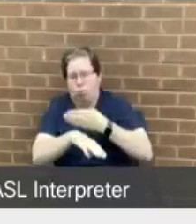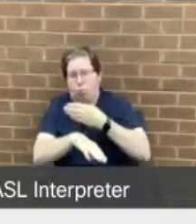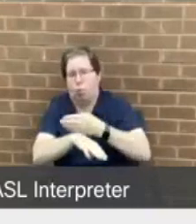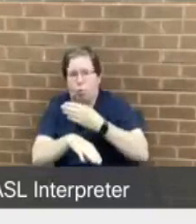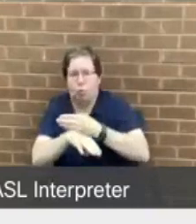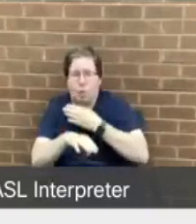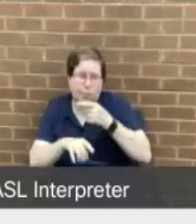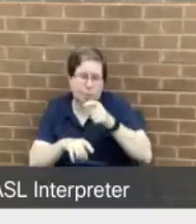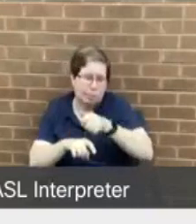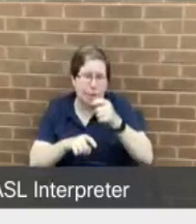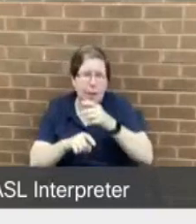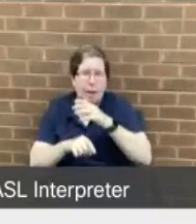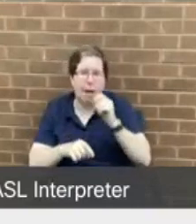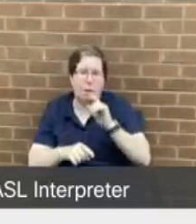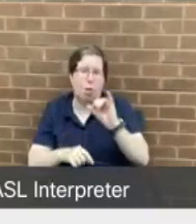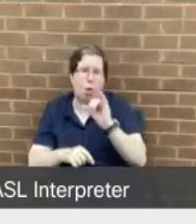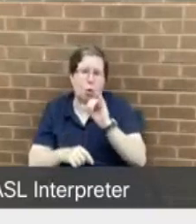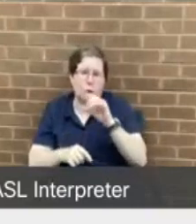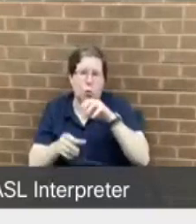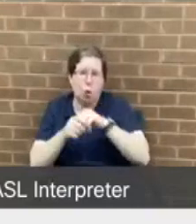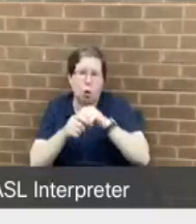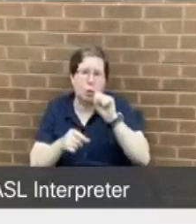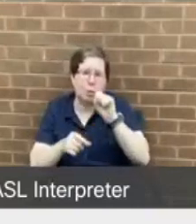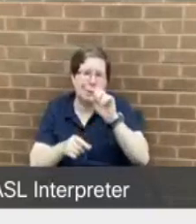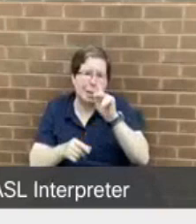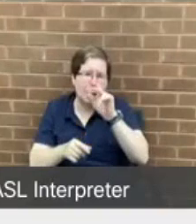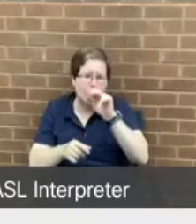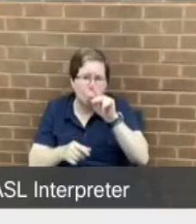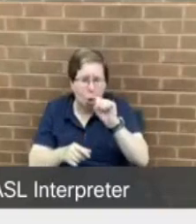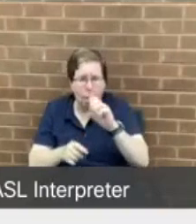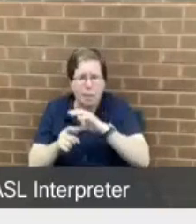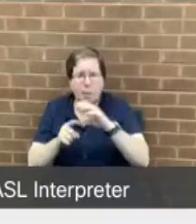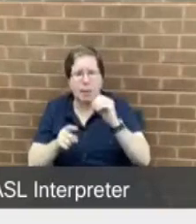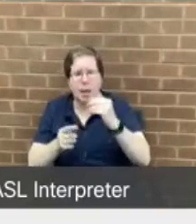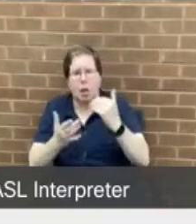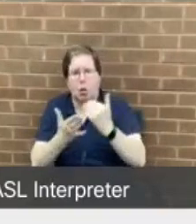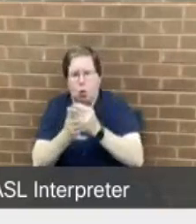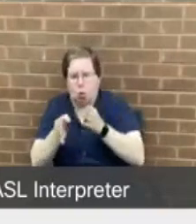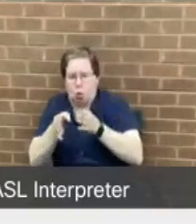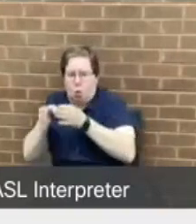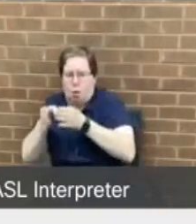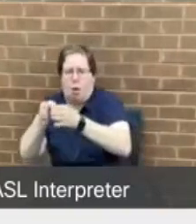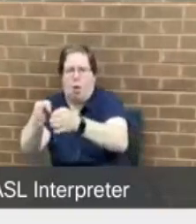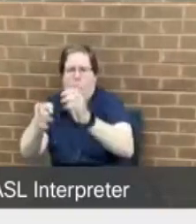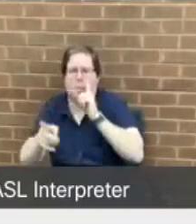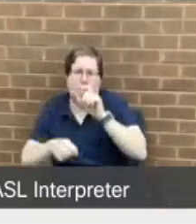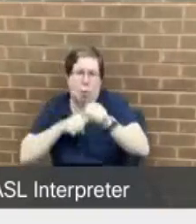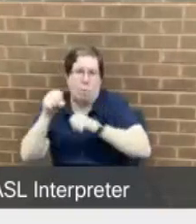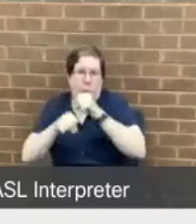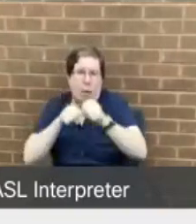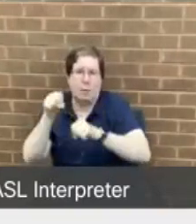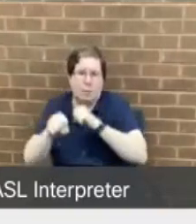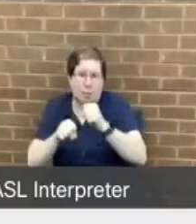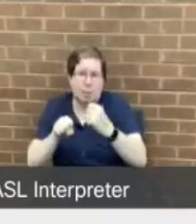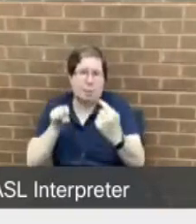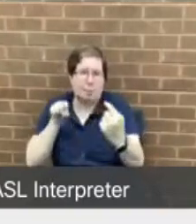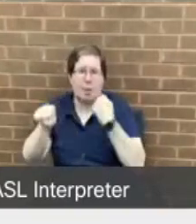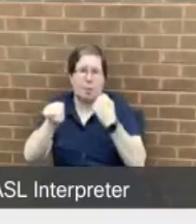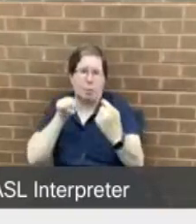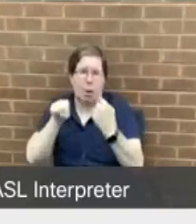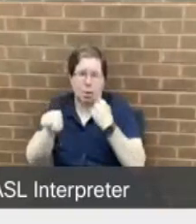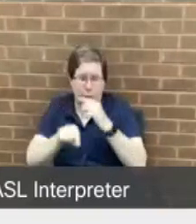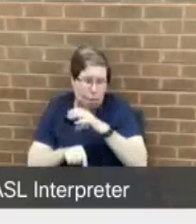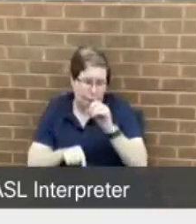others, and will also install sidewalks and bicycle compatible shoulders in both approaches. So that construction